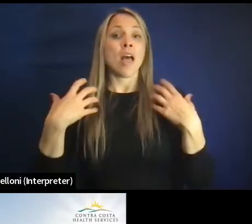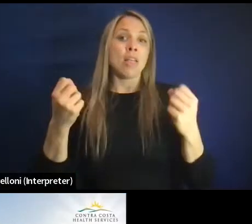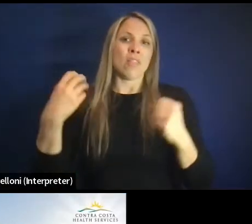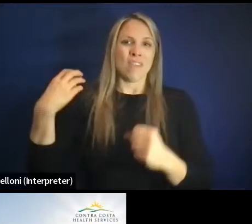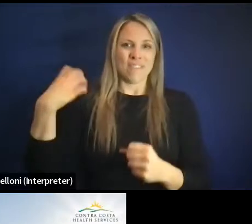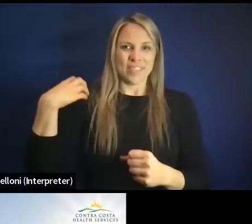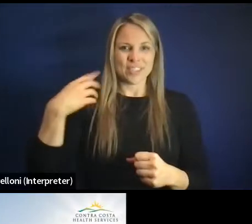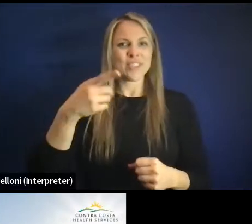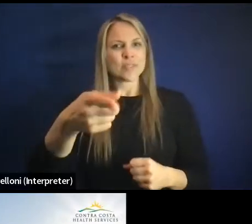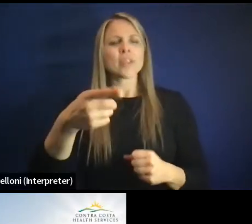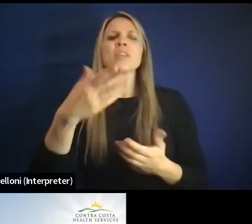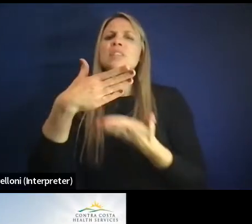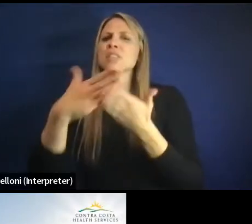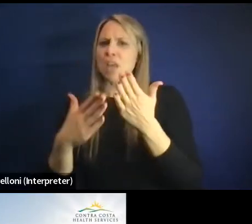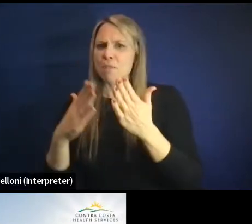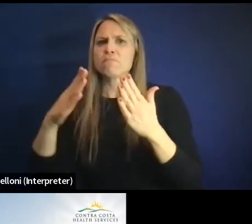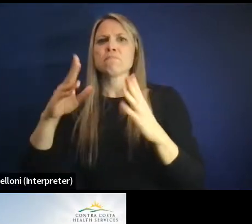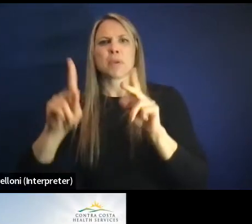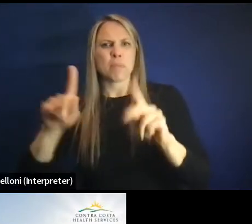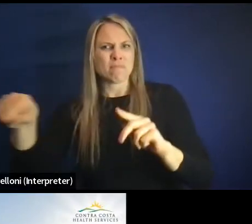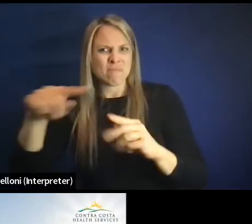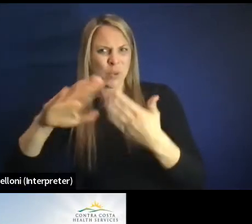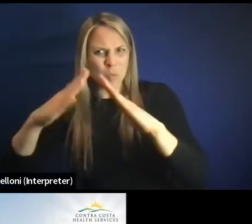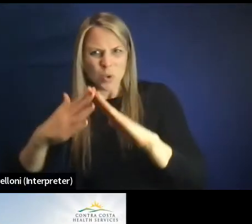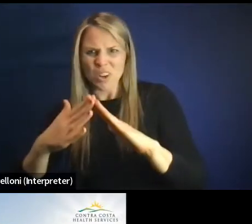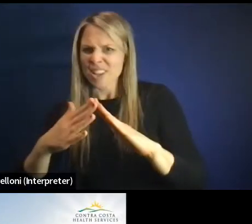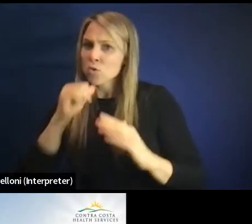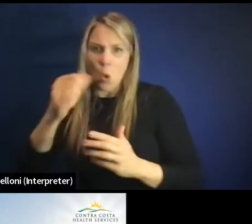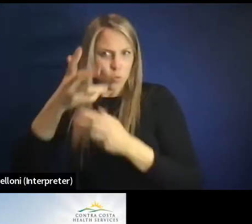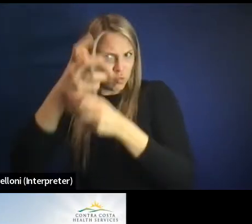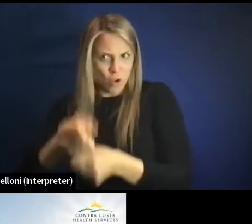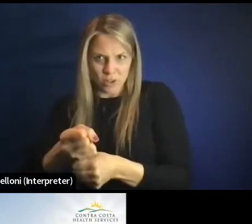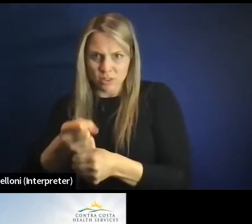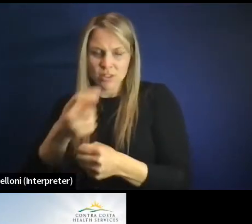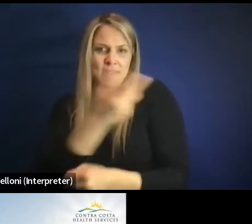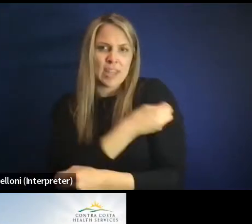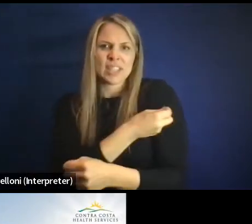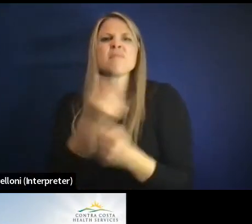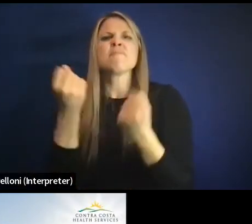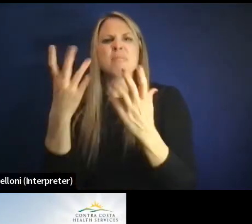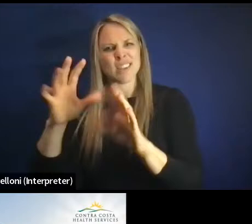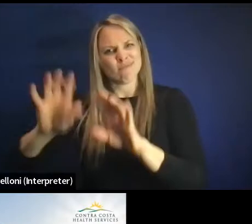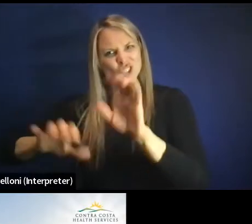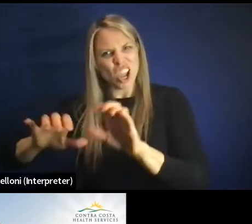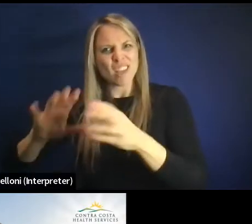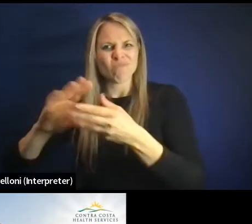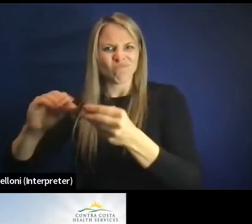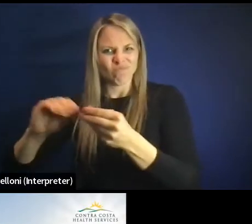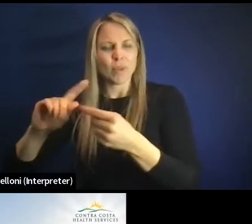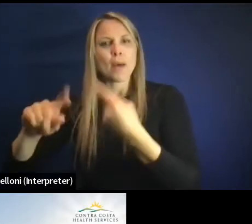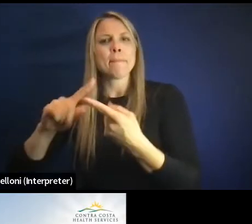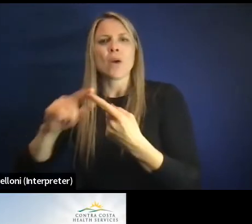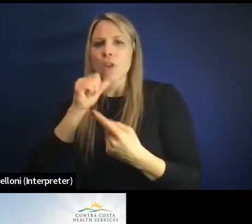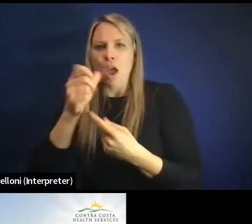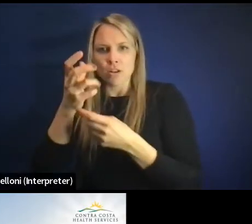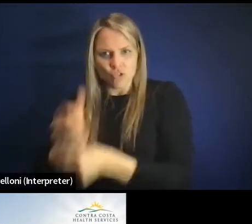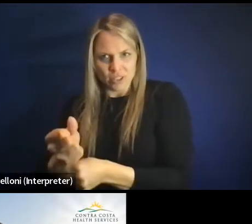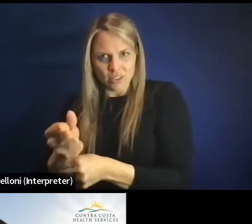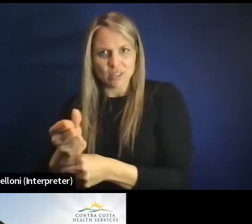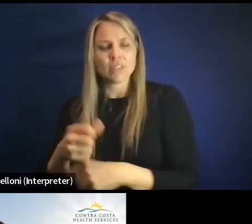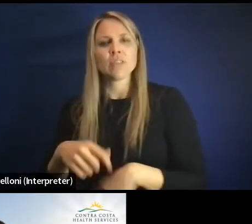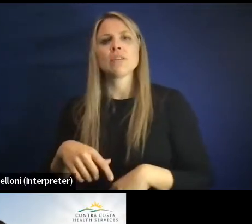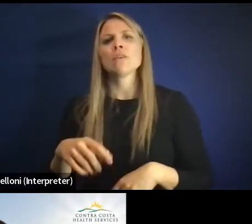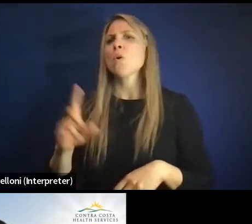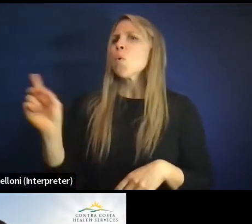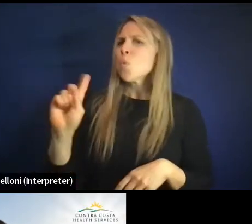this vaccine. We got a number of questions and comments in the chat about that distrust, and they really wanted to know where they